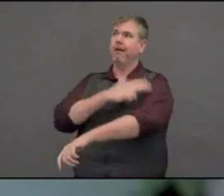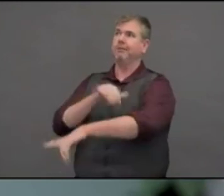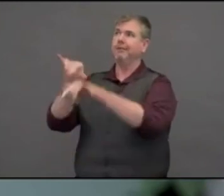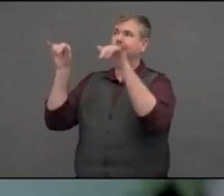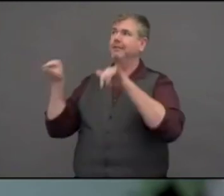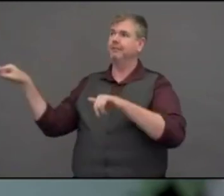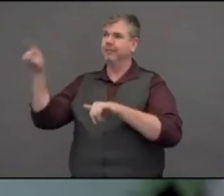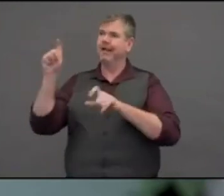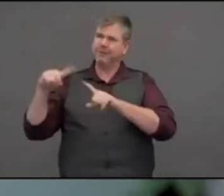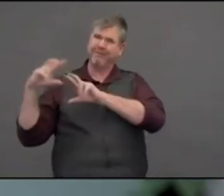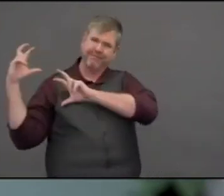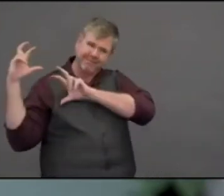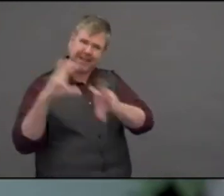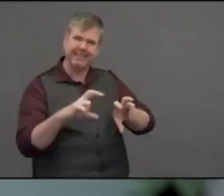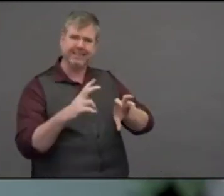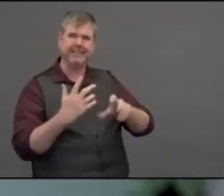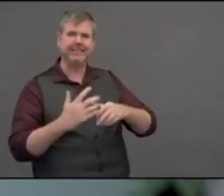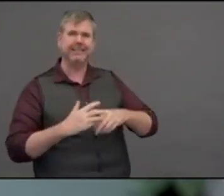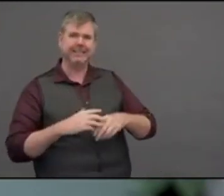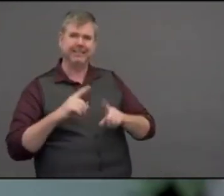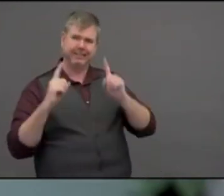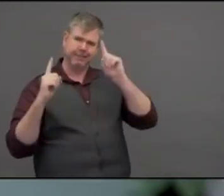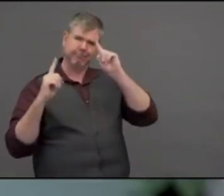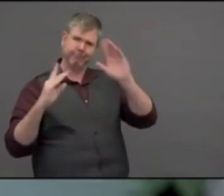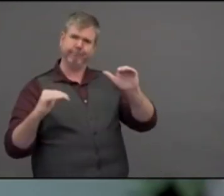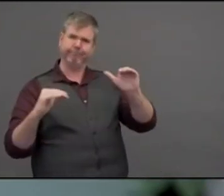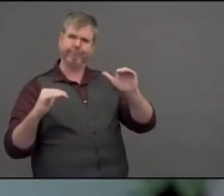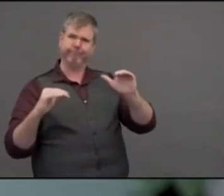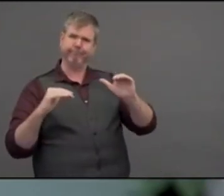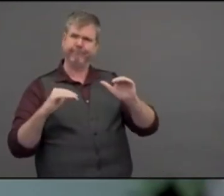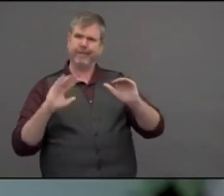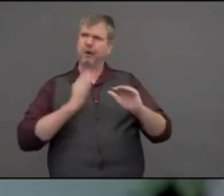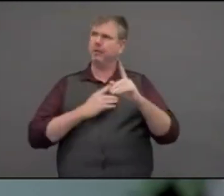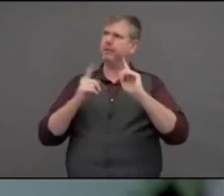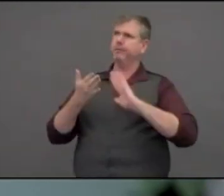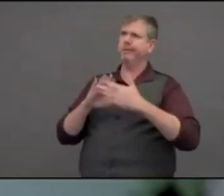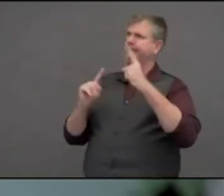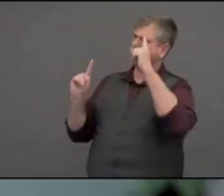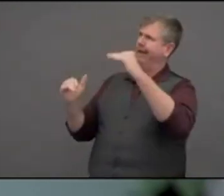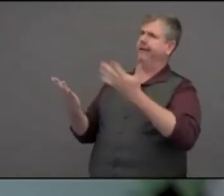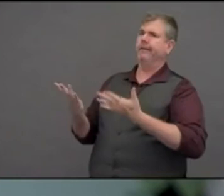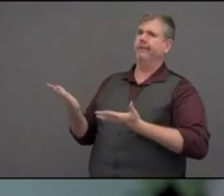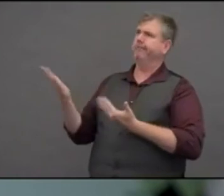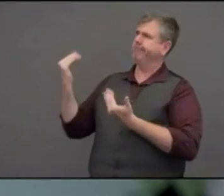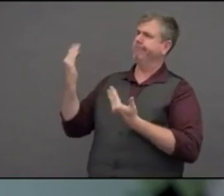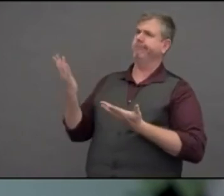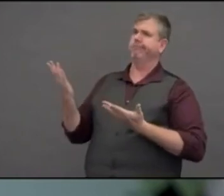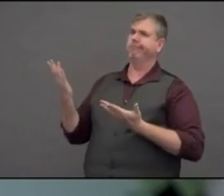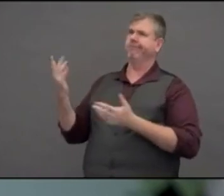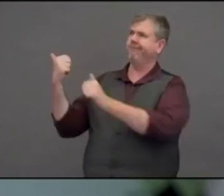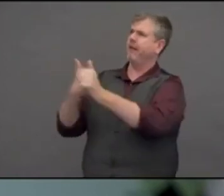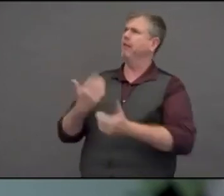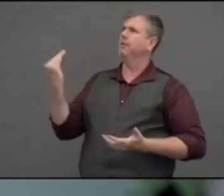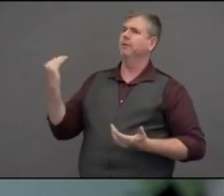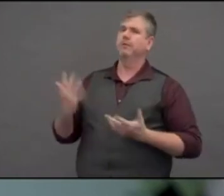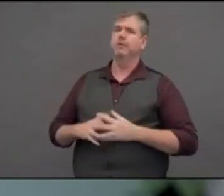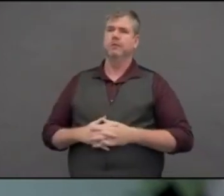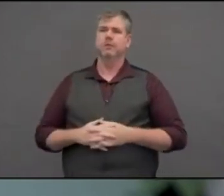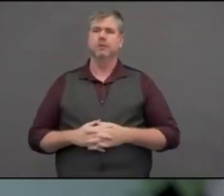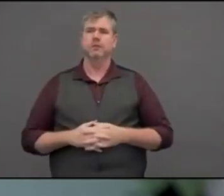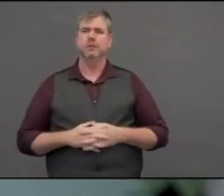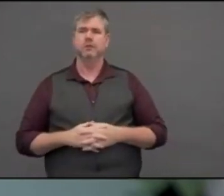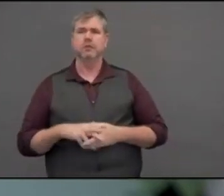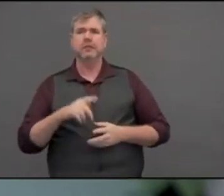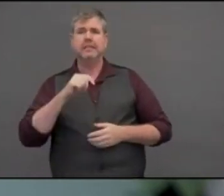an expectation in our community, not something that we would say is, should